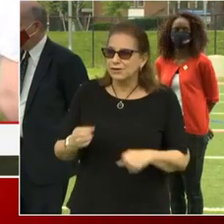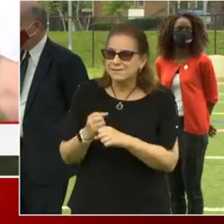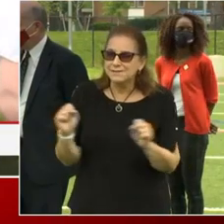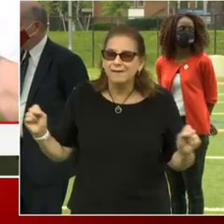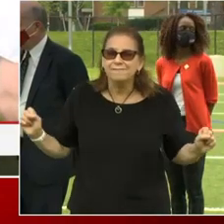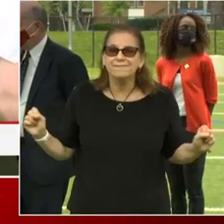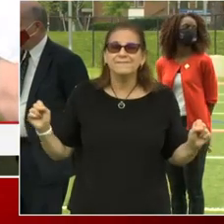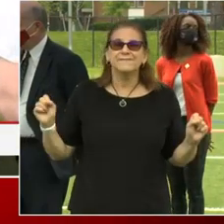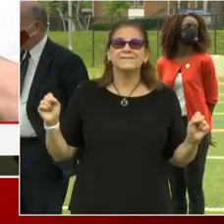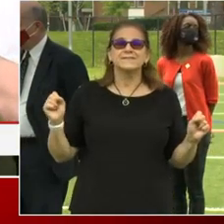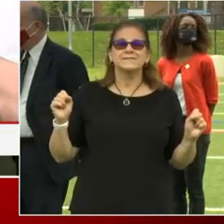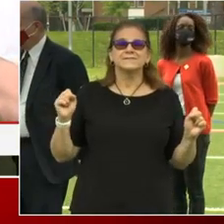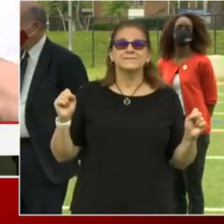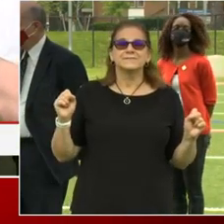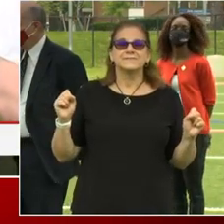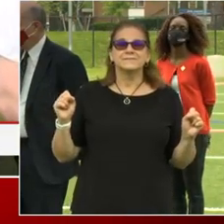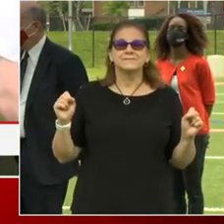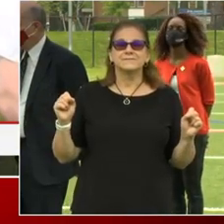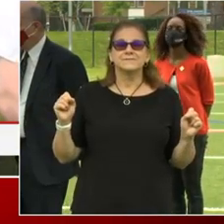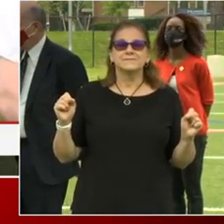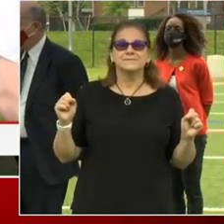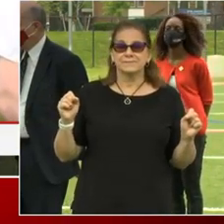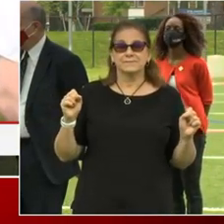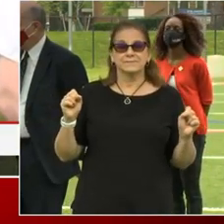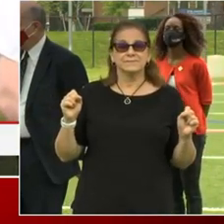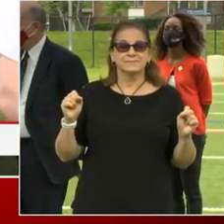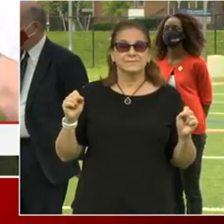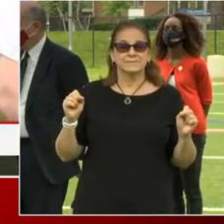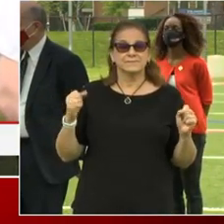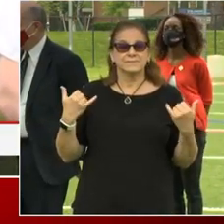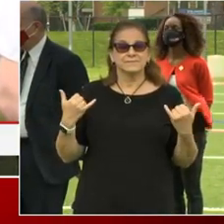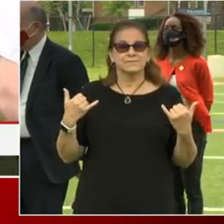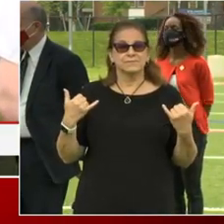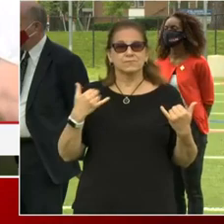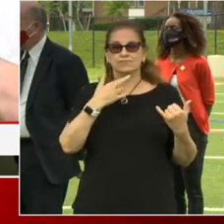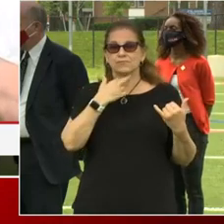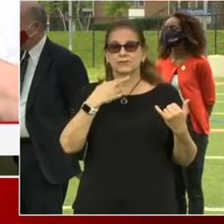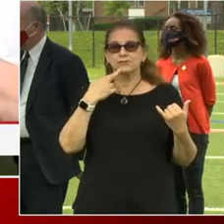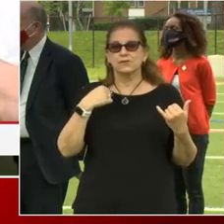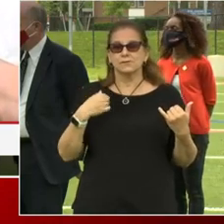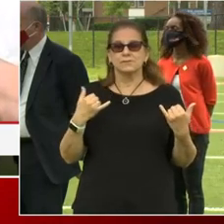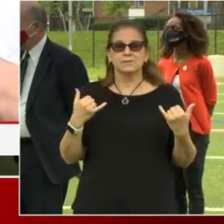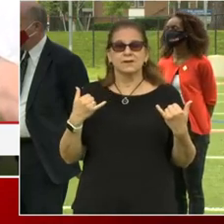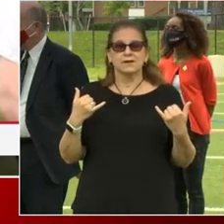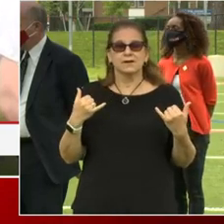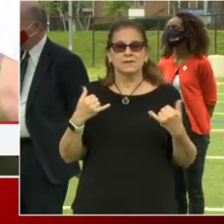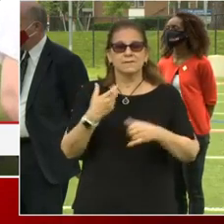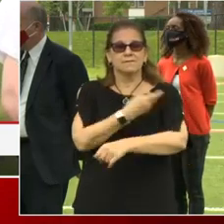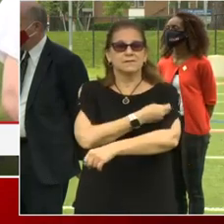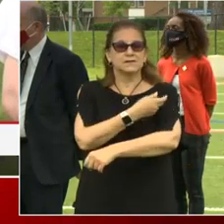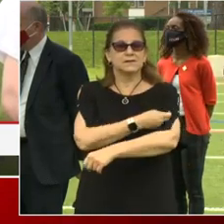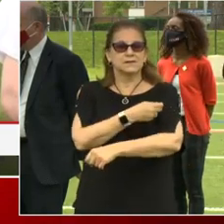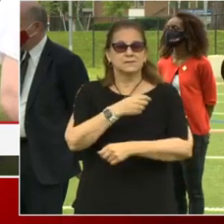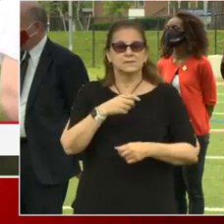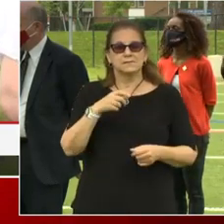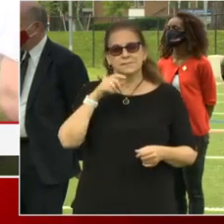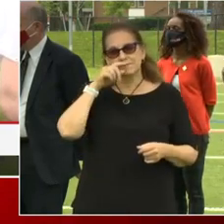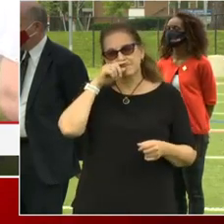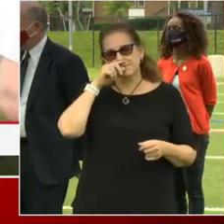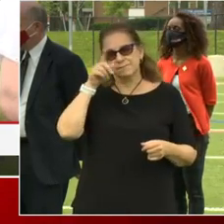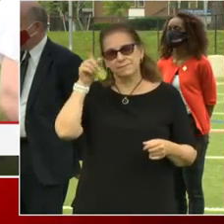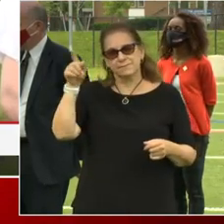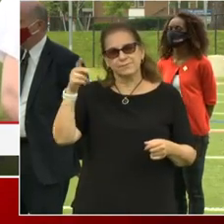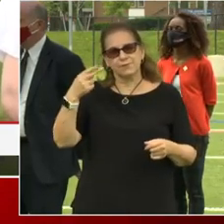are hosting with one of our restaurateurs today, I think as we speak, a vaccination clinic at Hook Hall, which